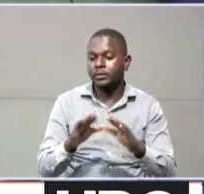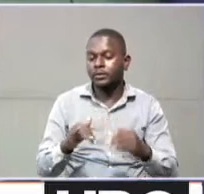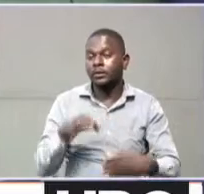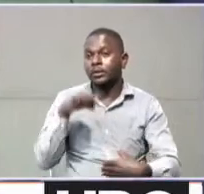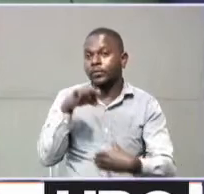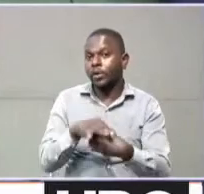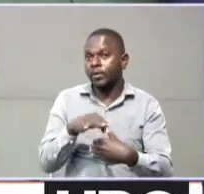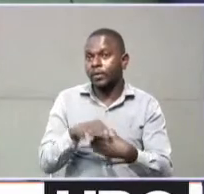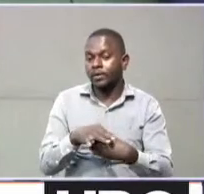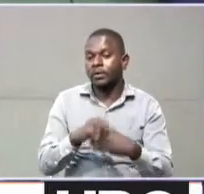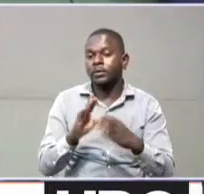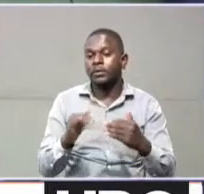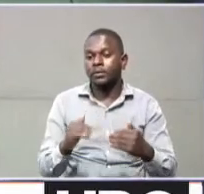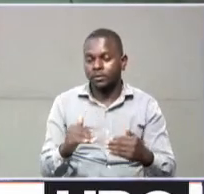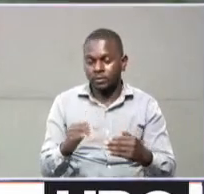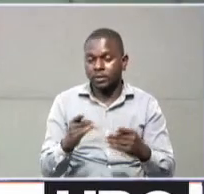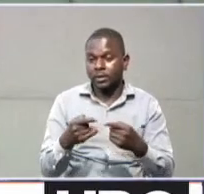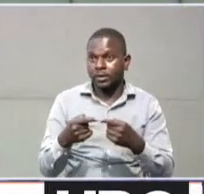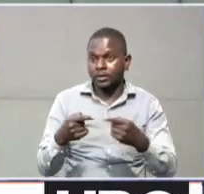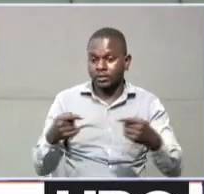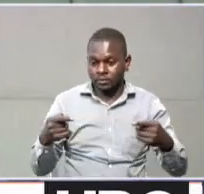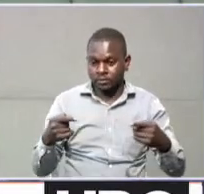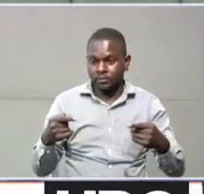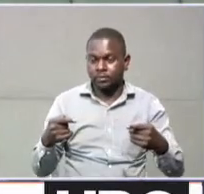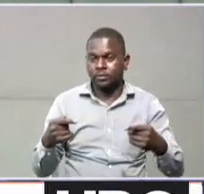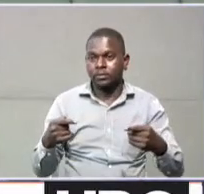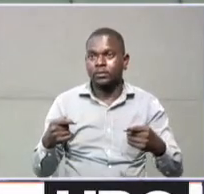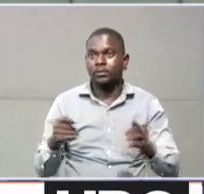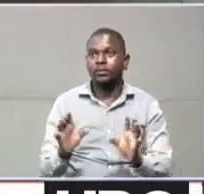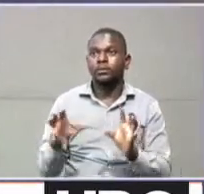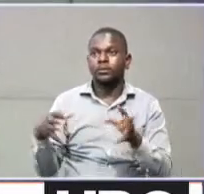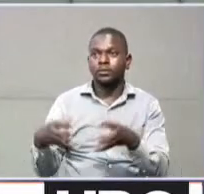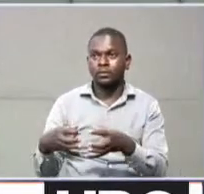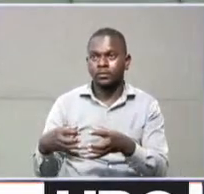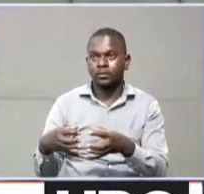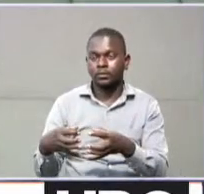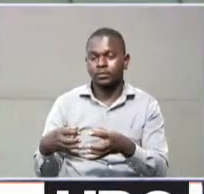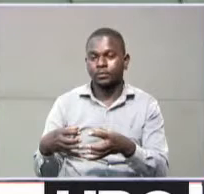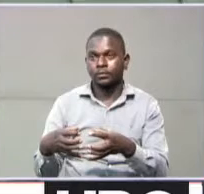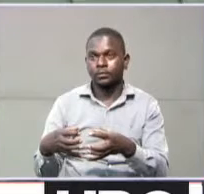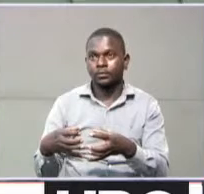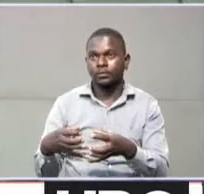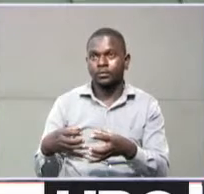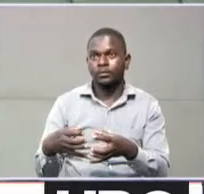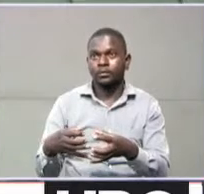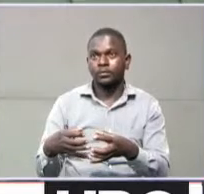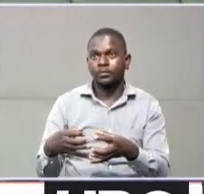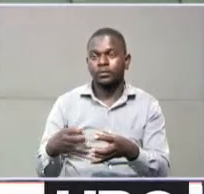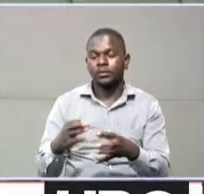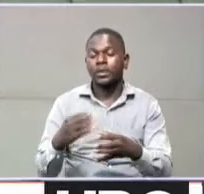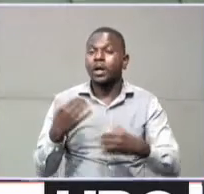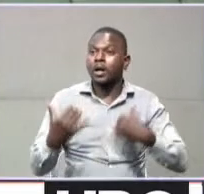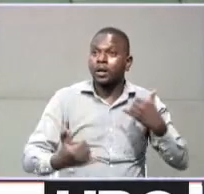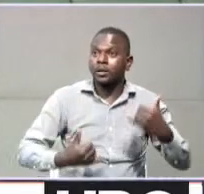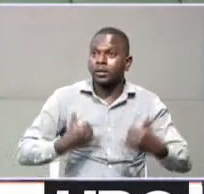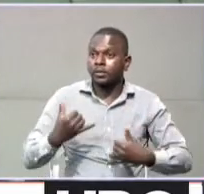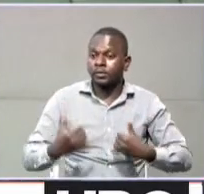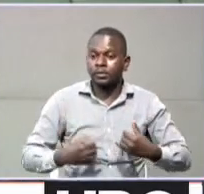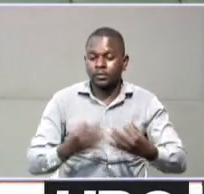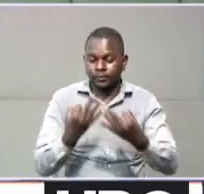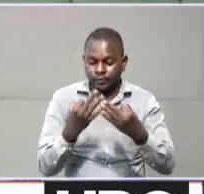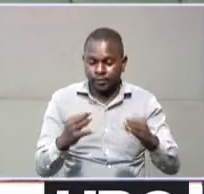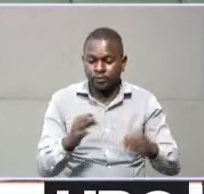elected on the opposition platform have left be left to enjoy our freedom of